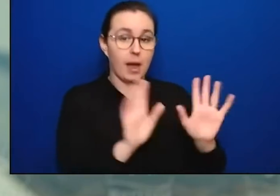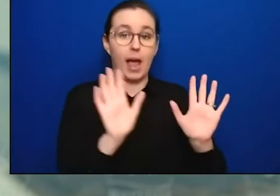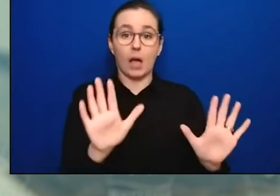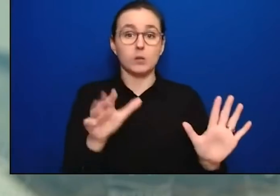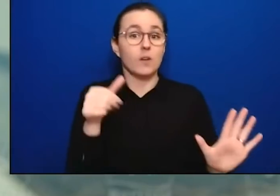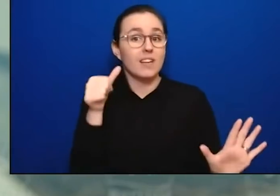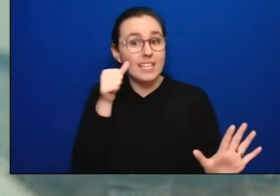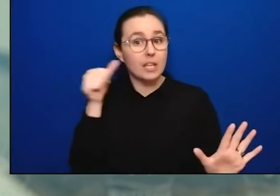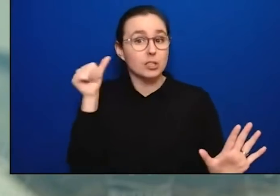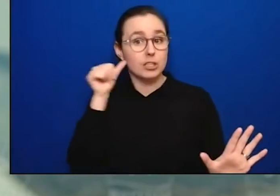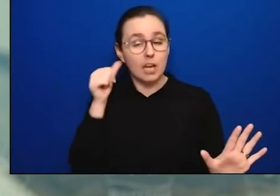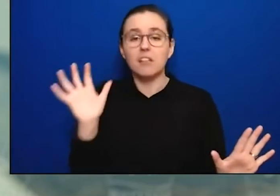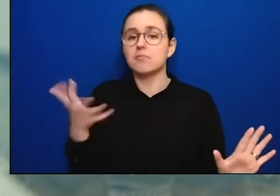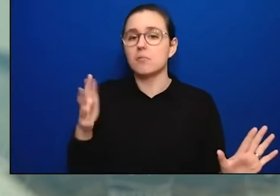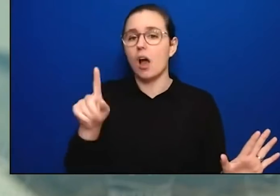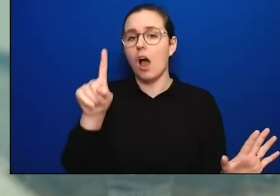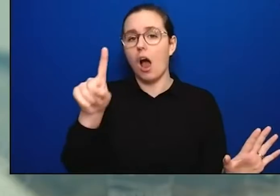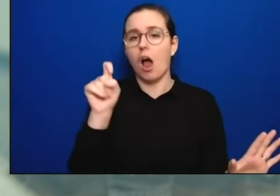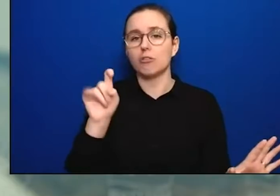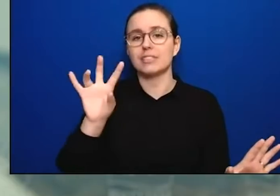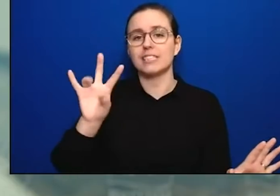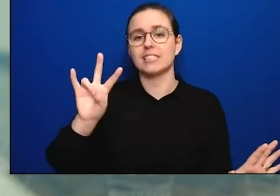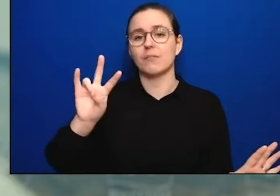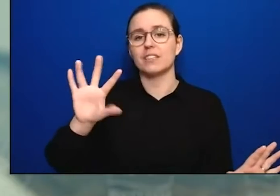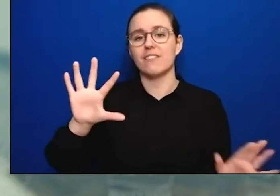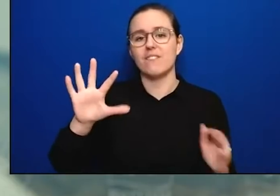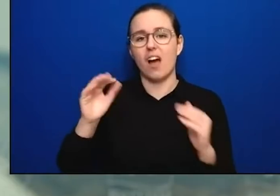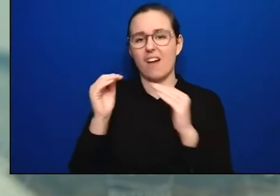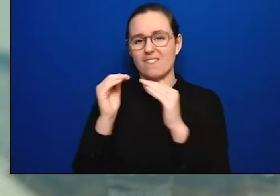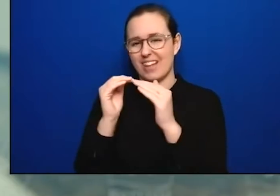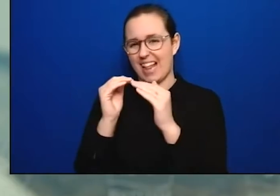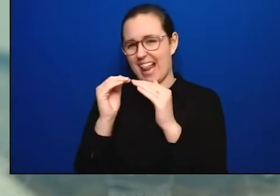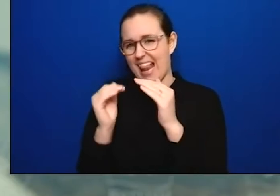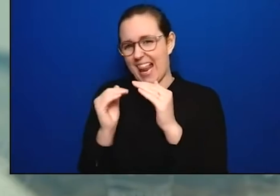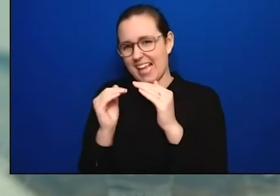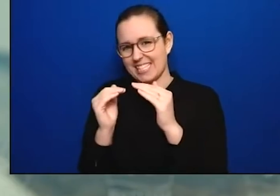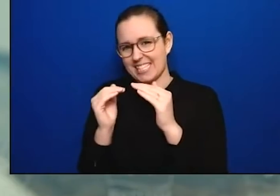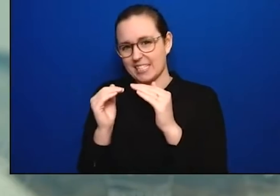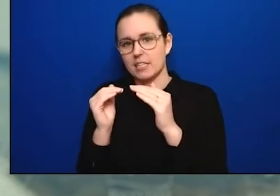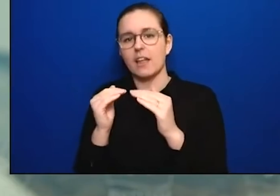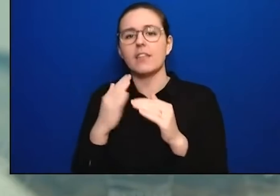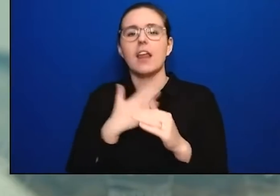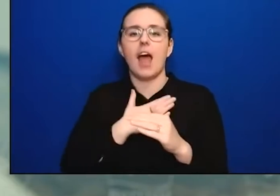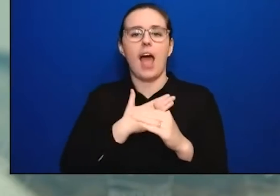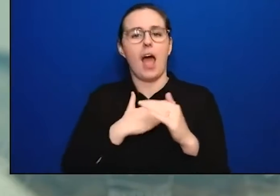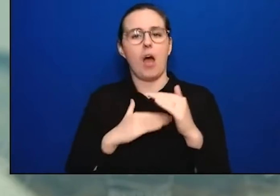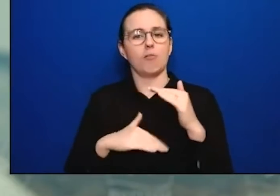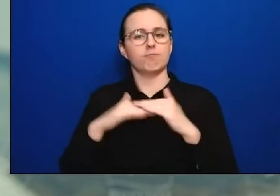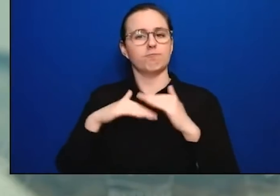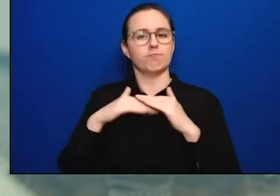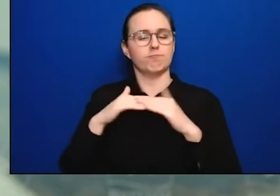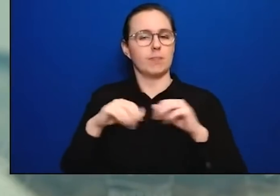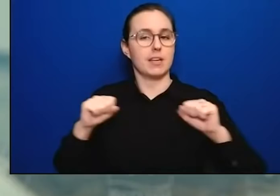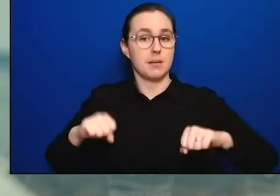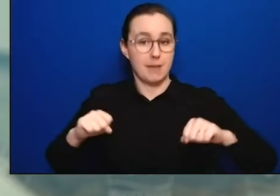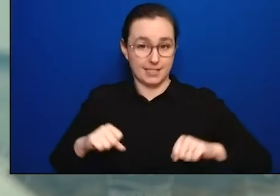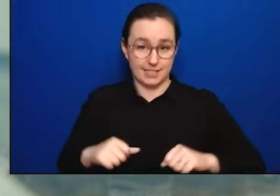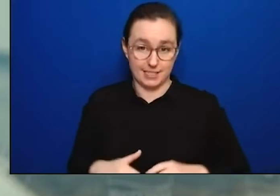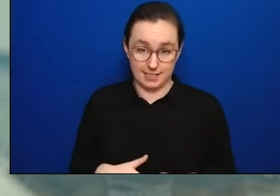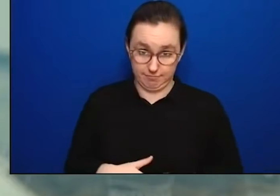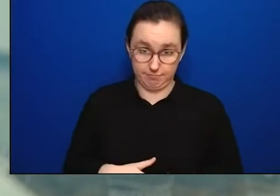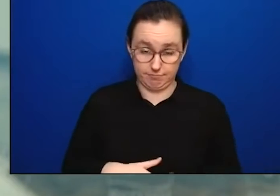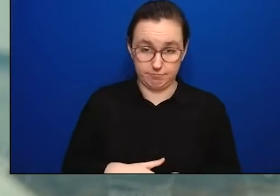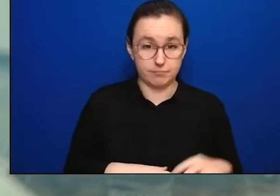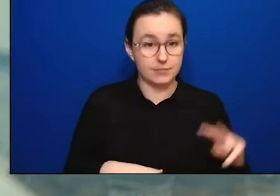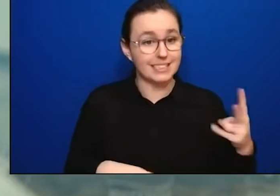of the people in hospital. And yet, as of yesterday, that was about 175 under base bed capacity, or 9,050.